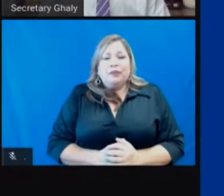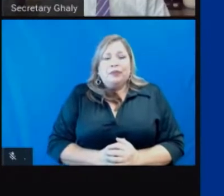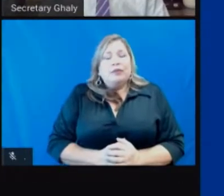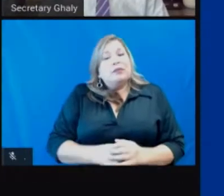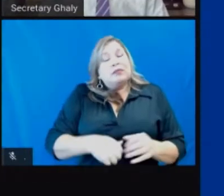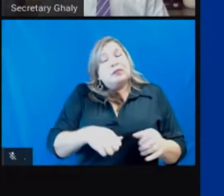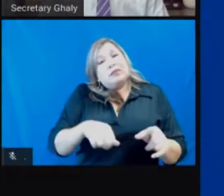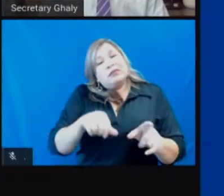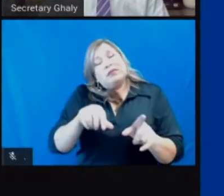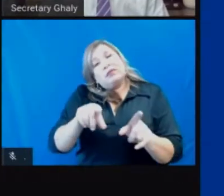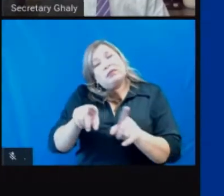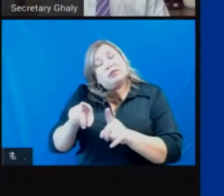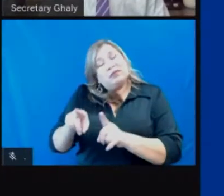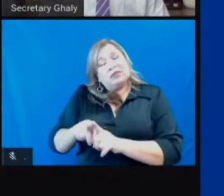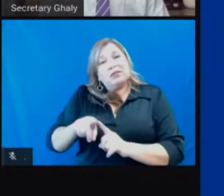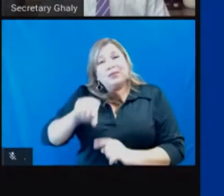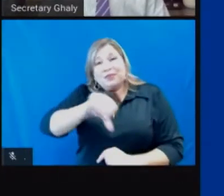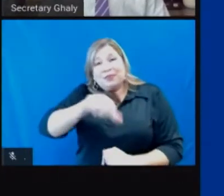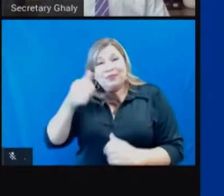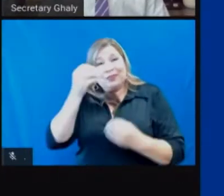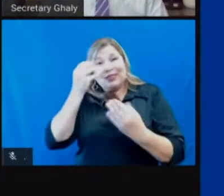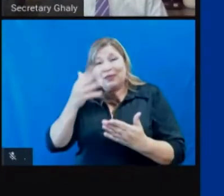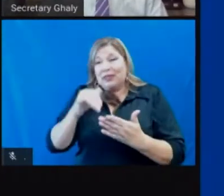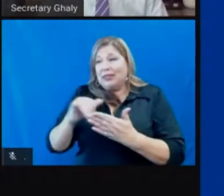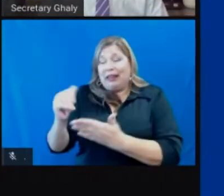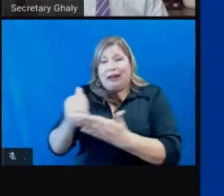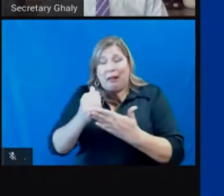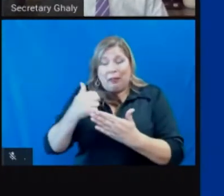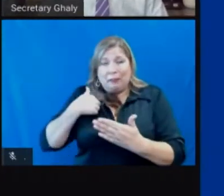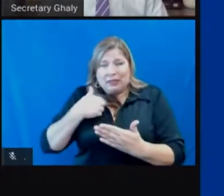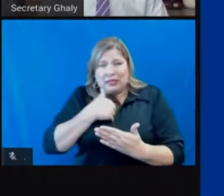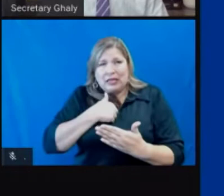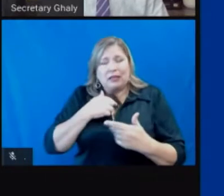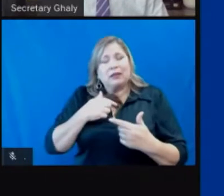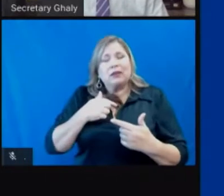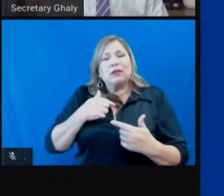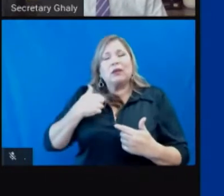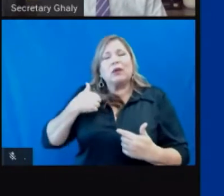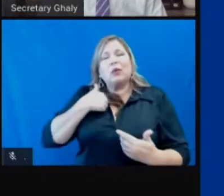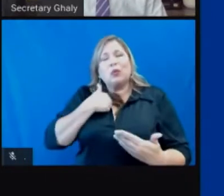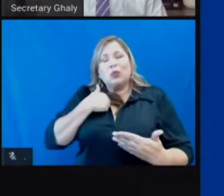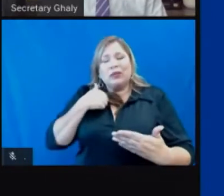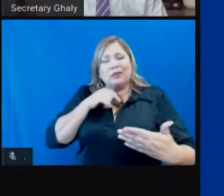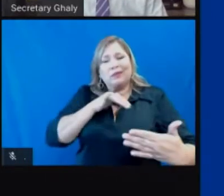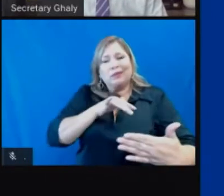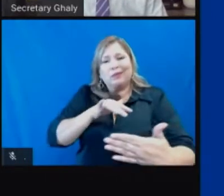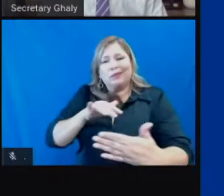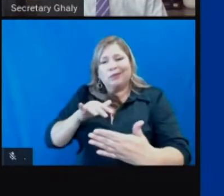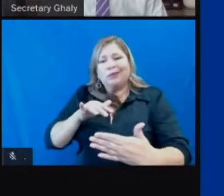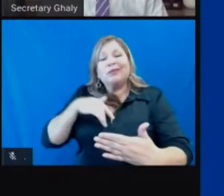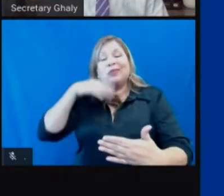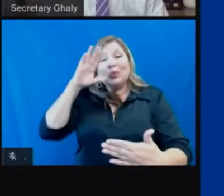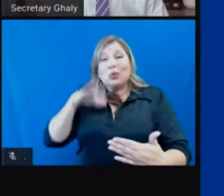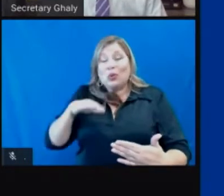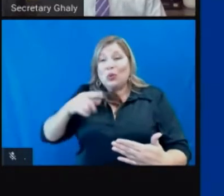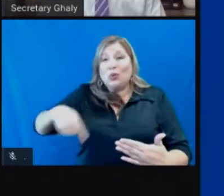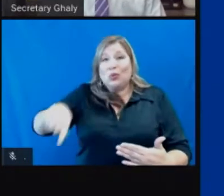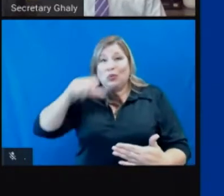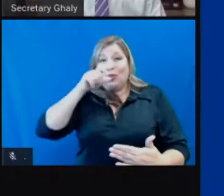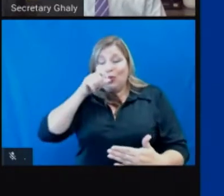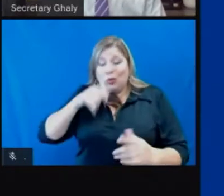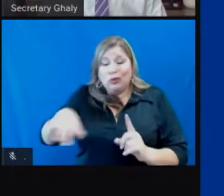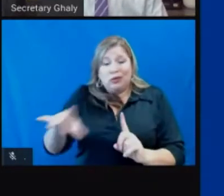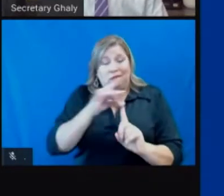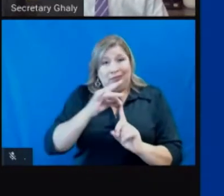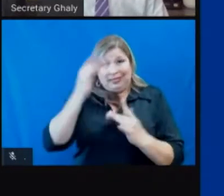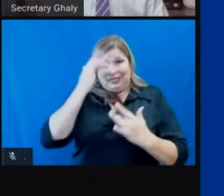guide to me and our team here, clarifying that roughly 12% of today's cases will be hospitalized in the next 2